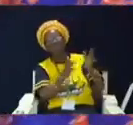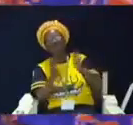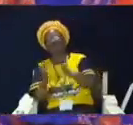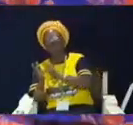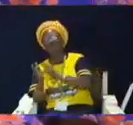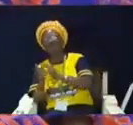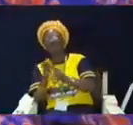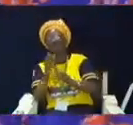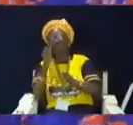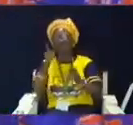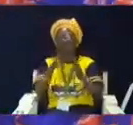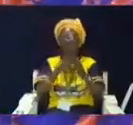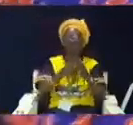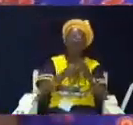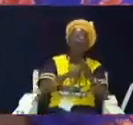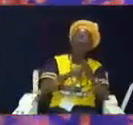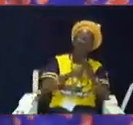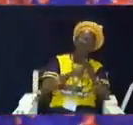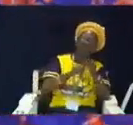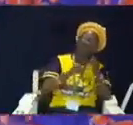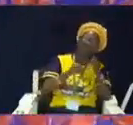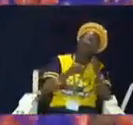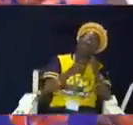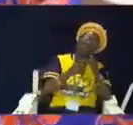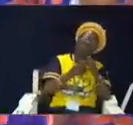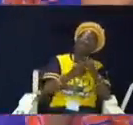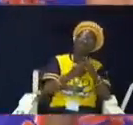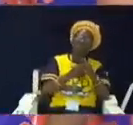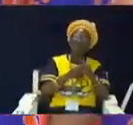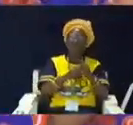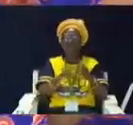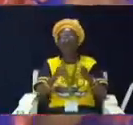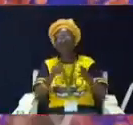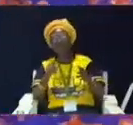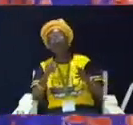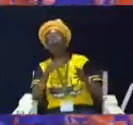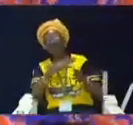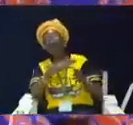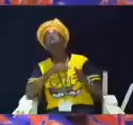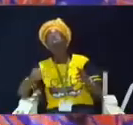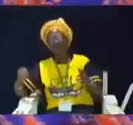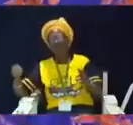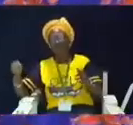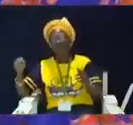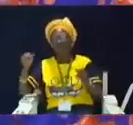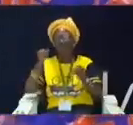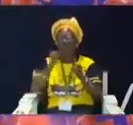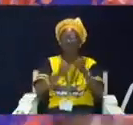Jesus is Alpha. He's Alpha. He's Alpha. He's Alpha.